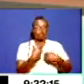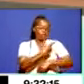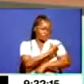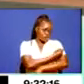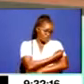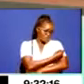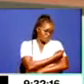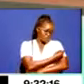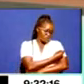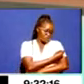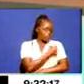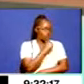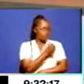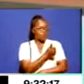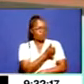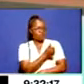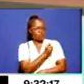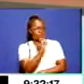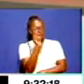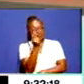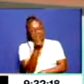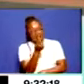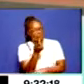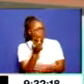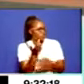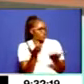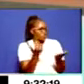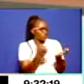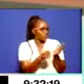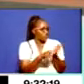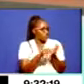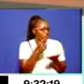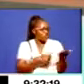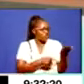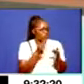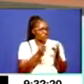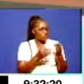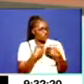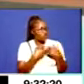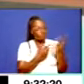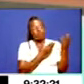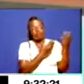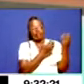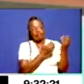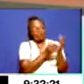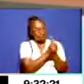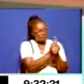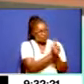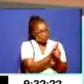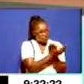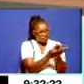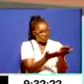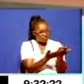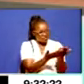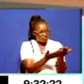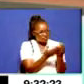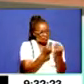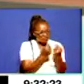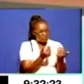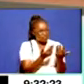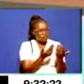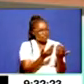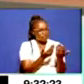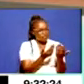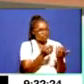even Kenya. What is the problem? If we have the expertise, then why can't we have, is it a software that